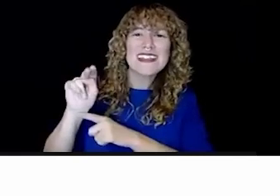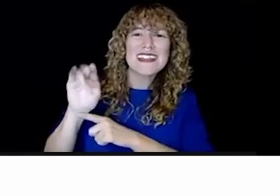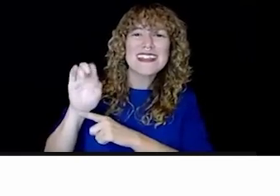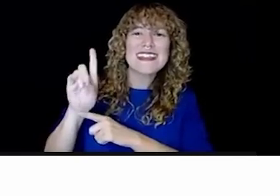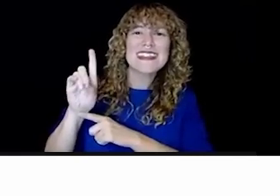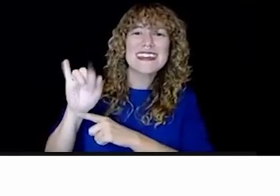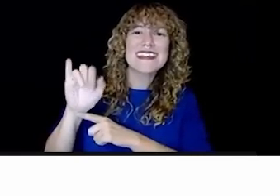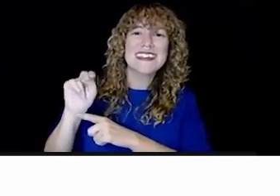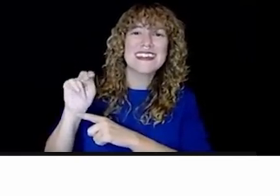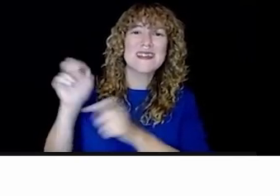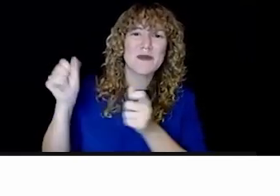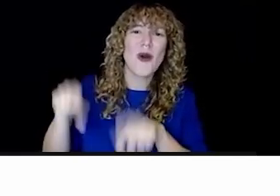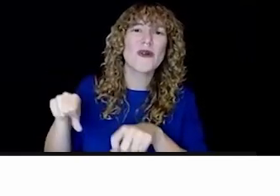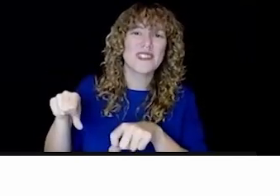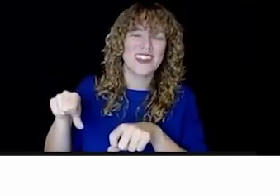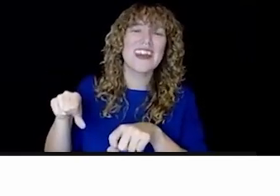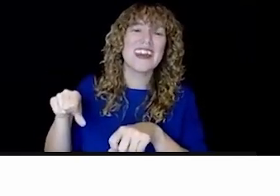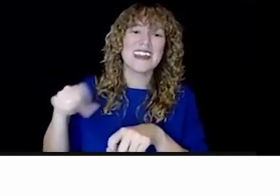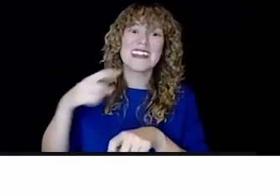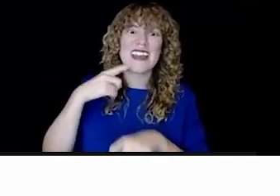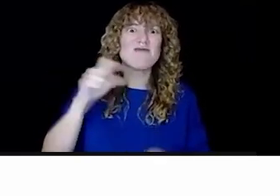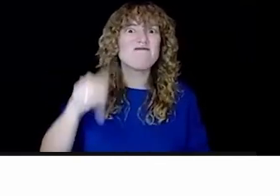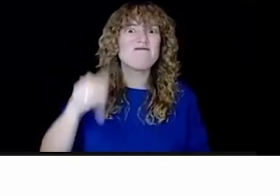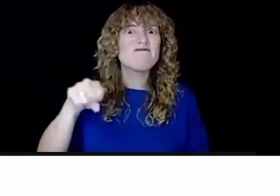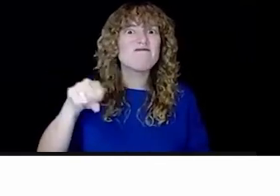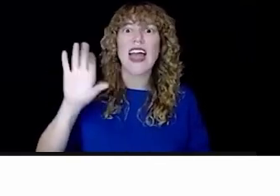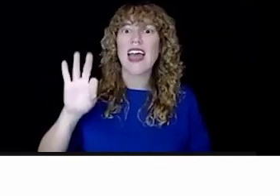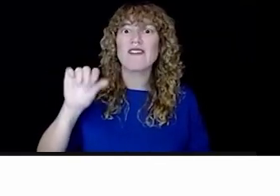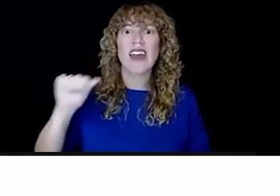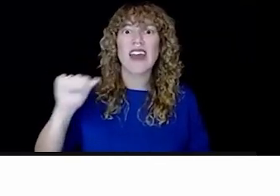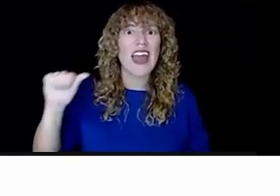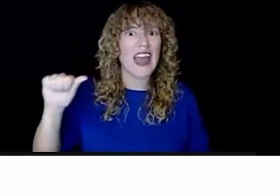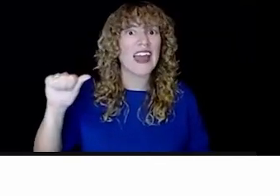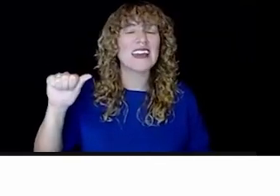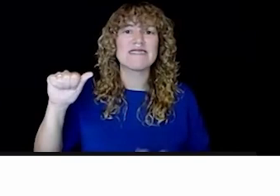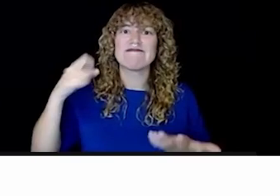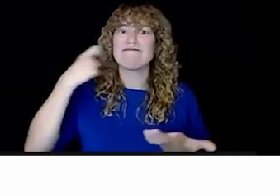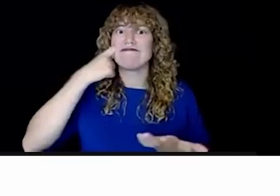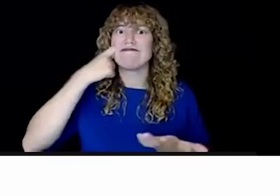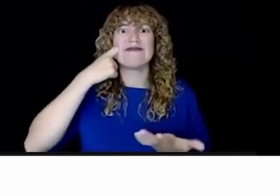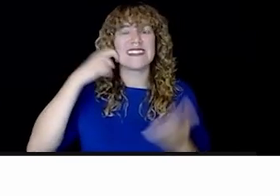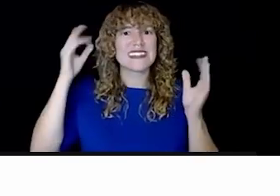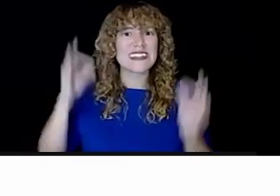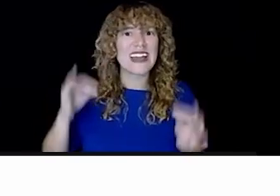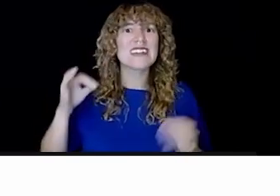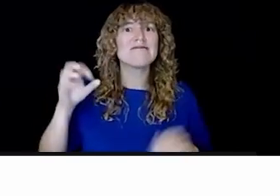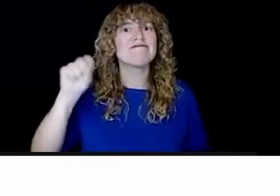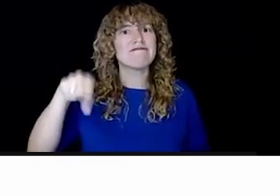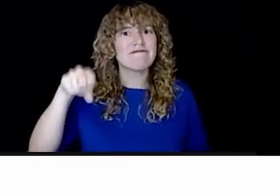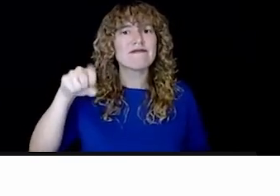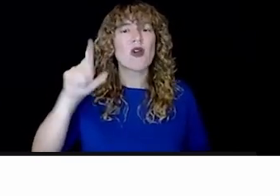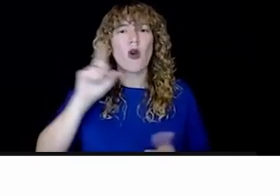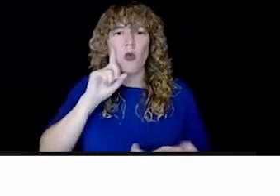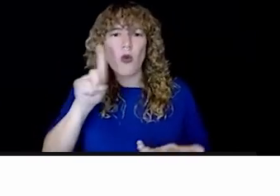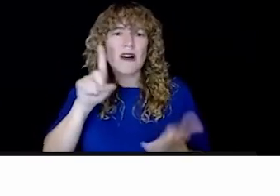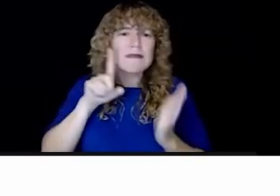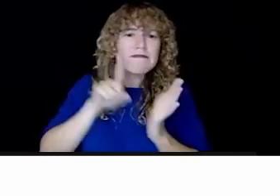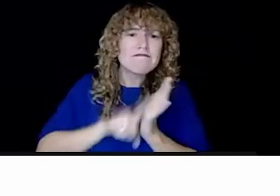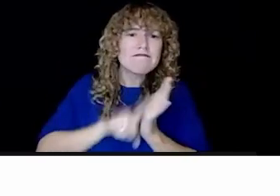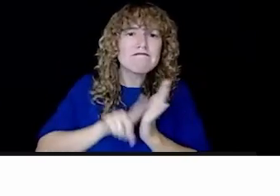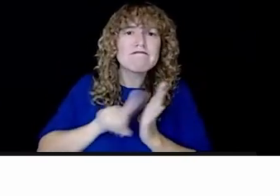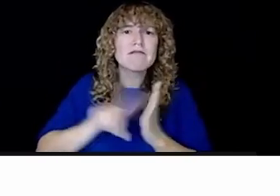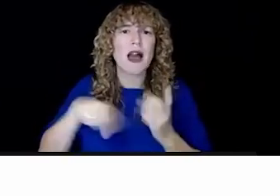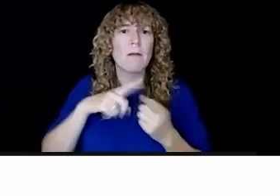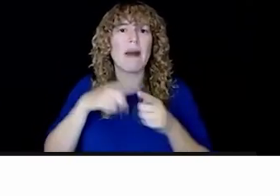us, to say that the FAA had made a move recently to say that they're looking into this further, which is very exciting.